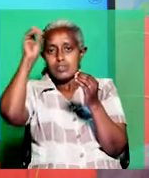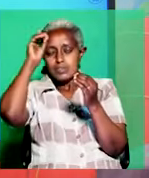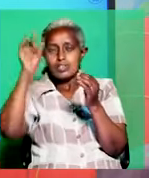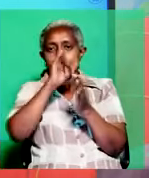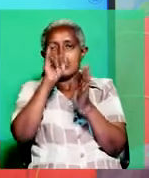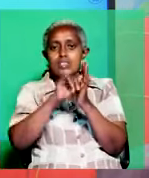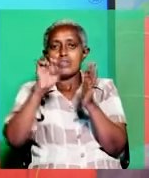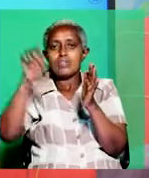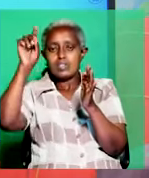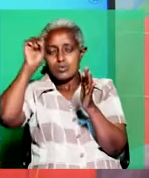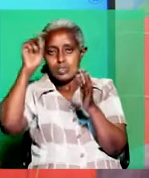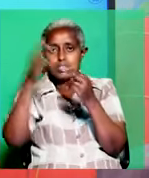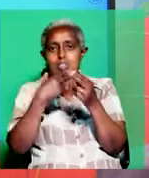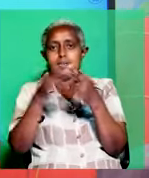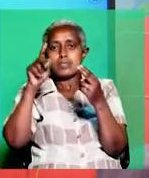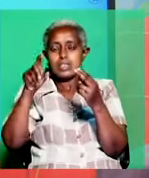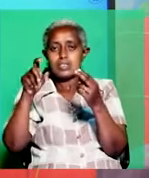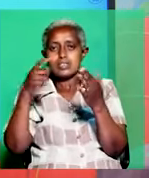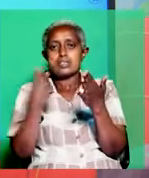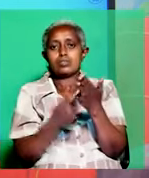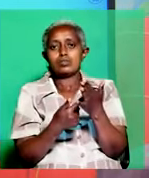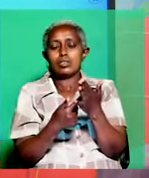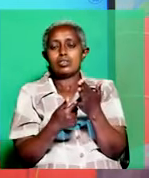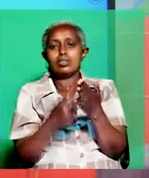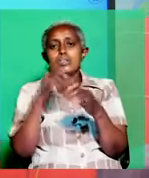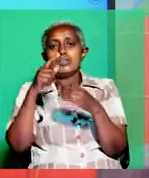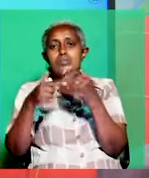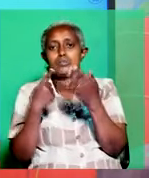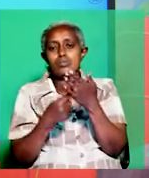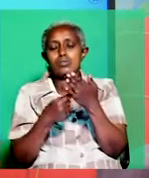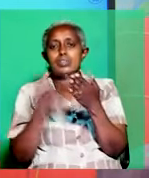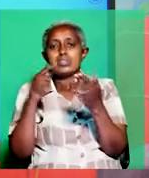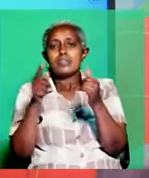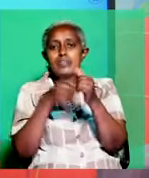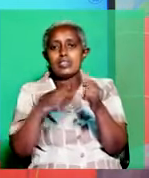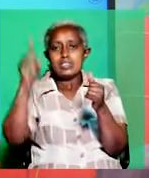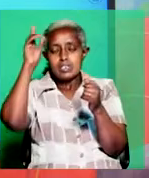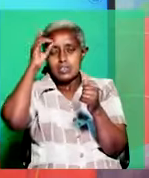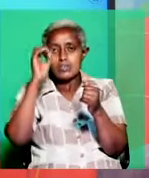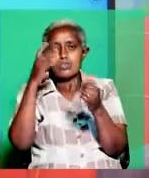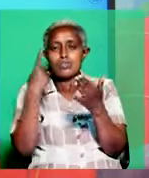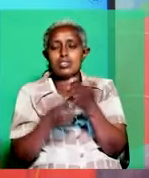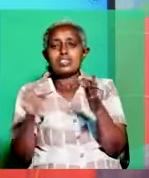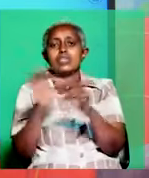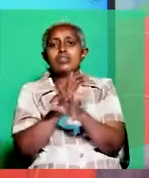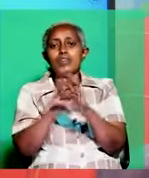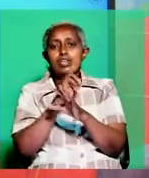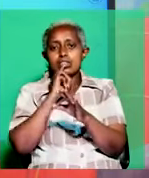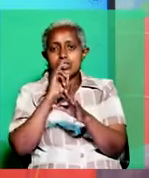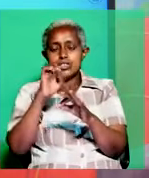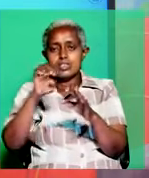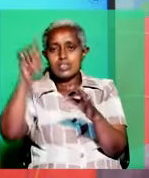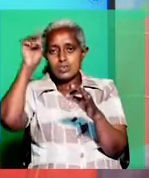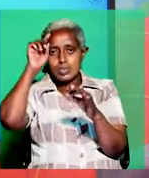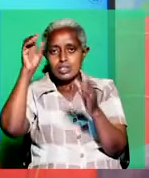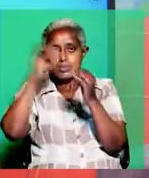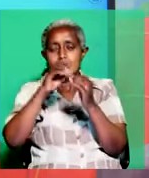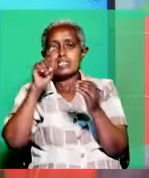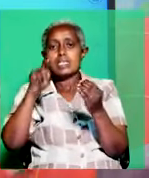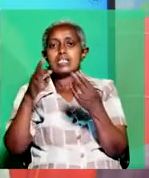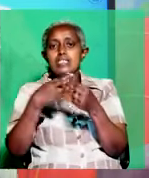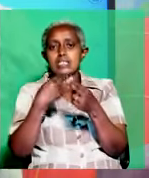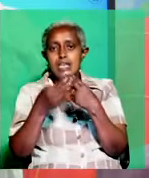e raised to x times x. You'll have this one. So the first derivative of this function is this e raised to x plus x